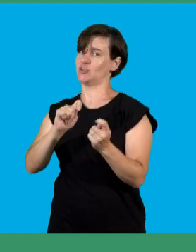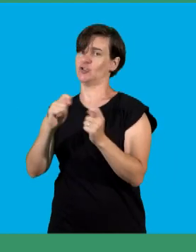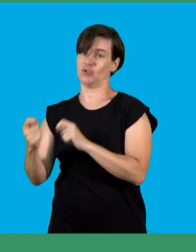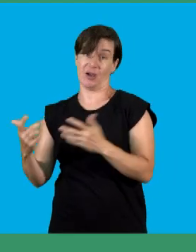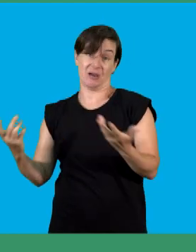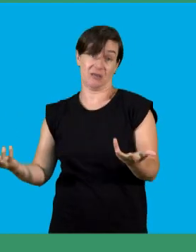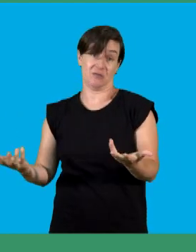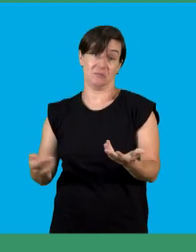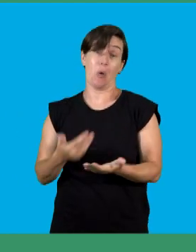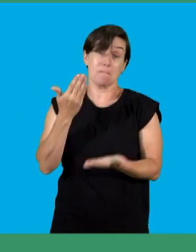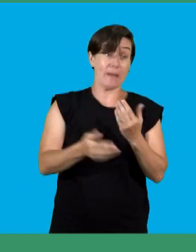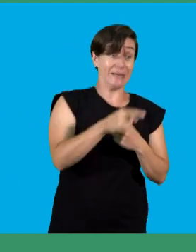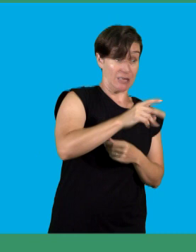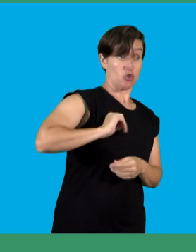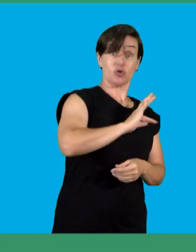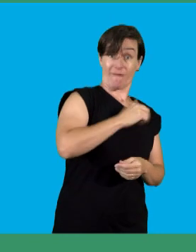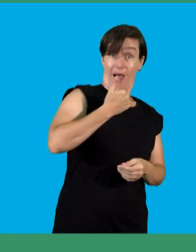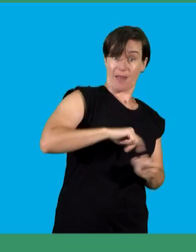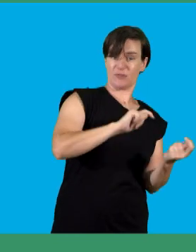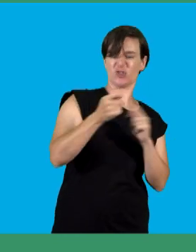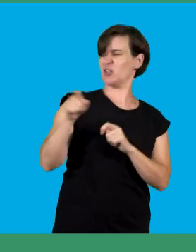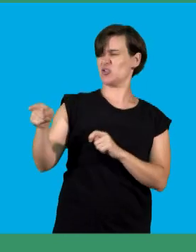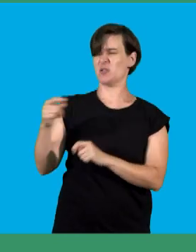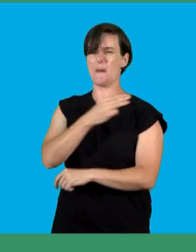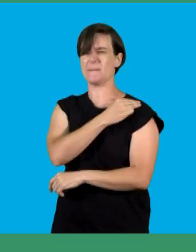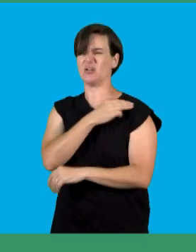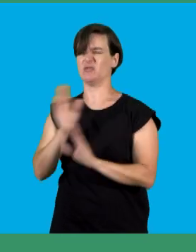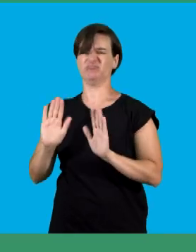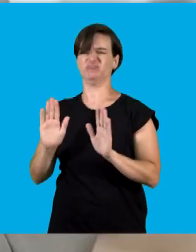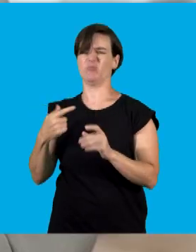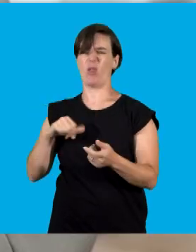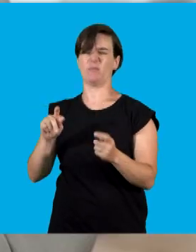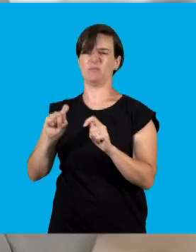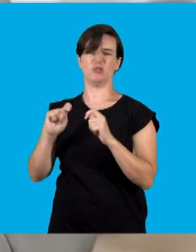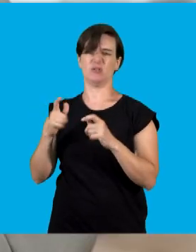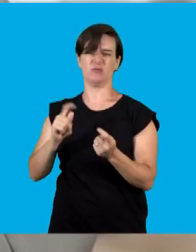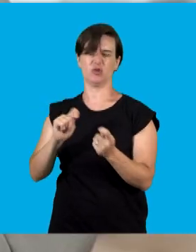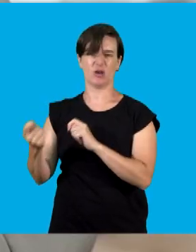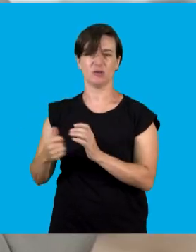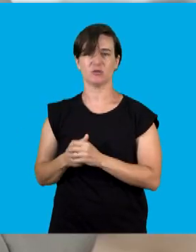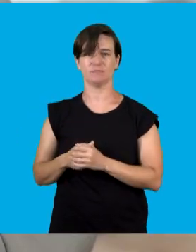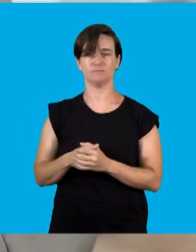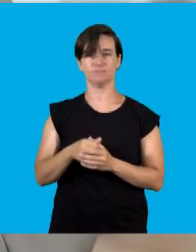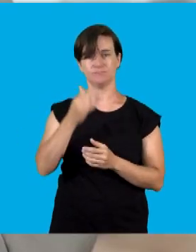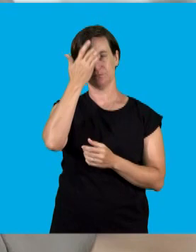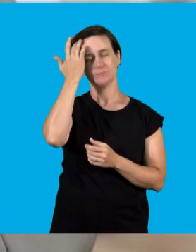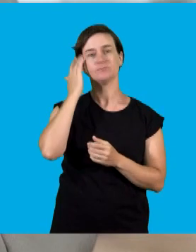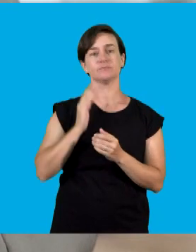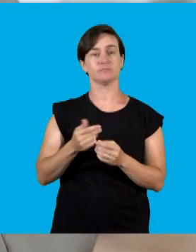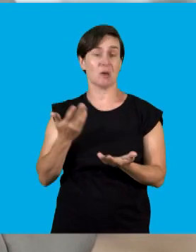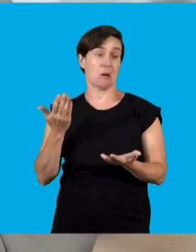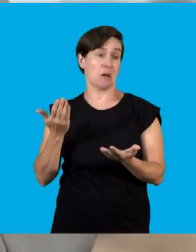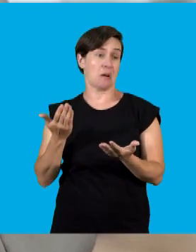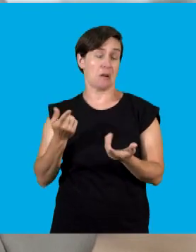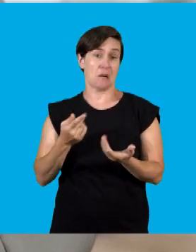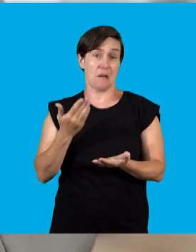is against it. So how do we then facilitate the change? How do we ensure that the employees, they also part of it, they